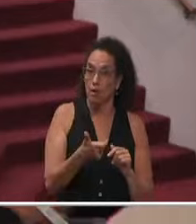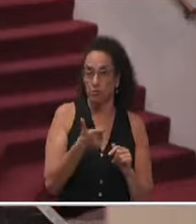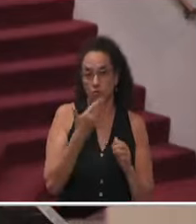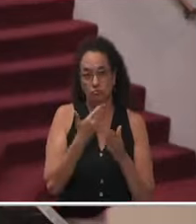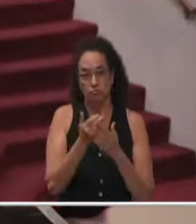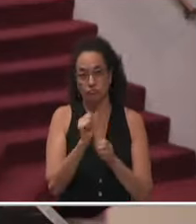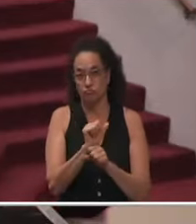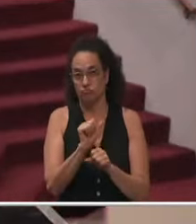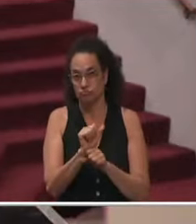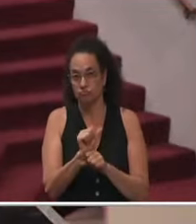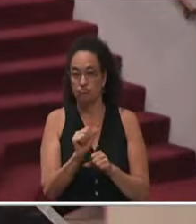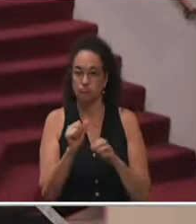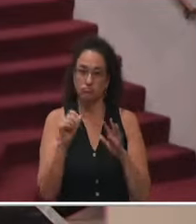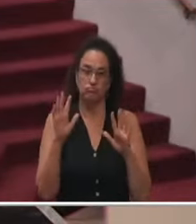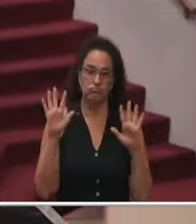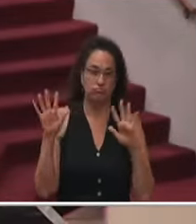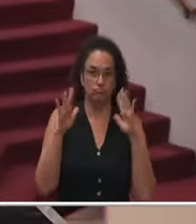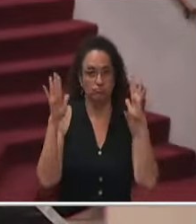worship.